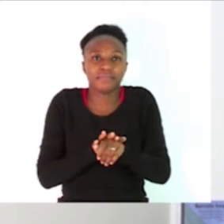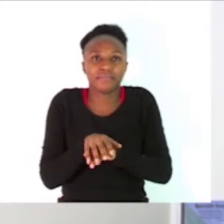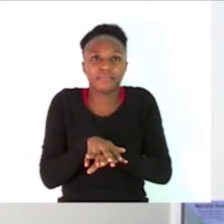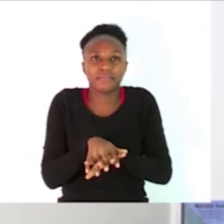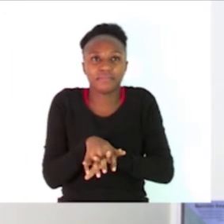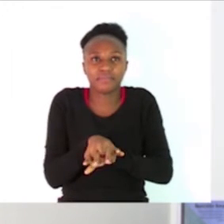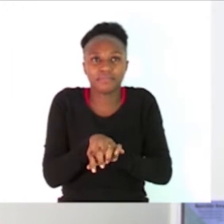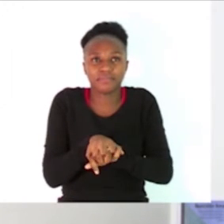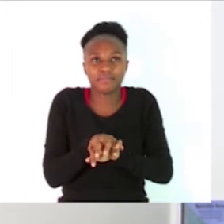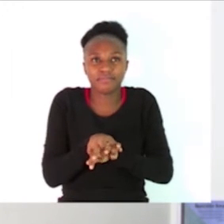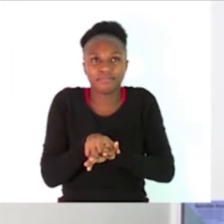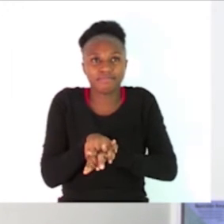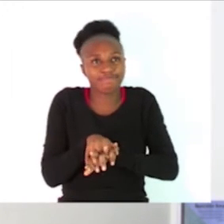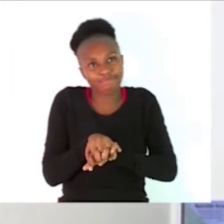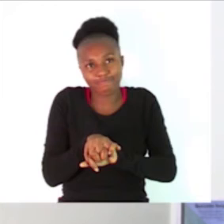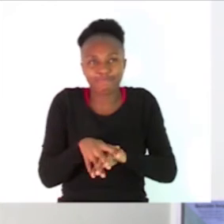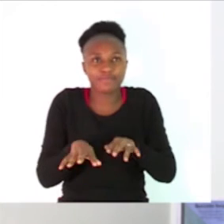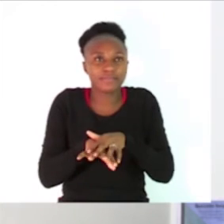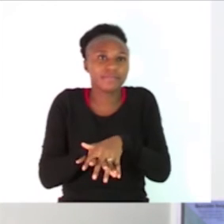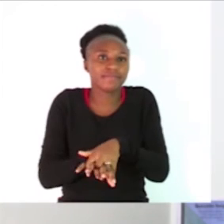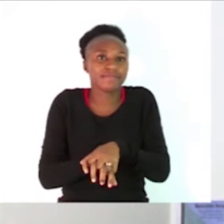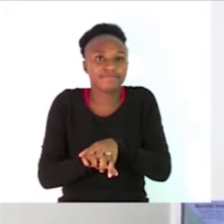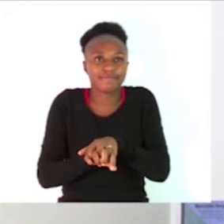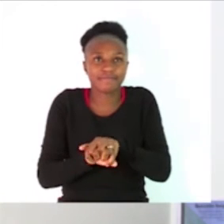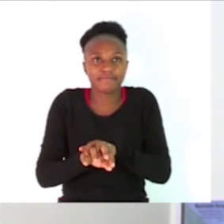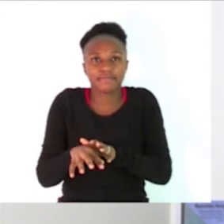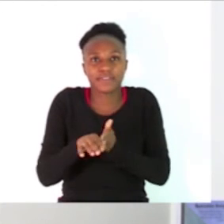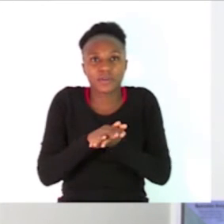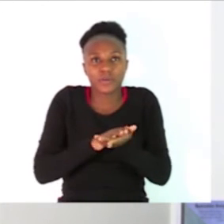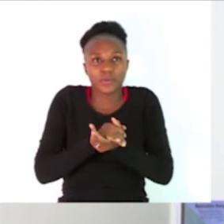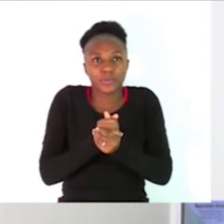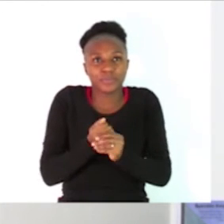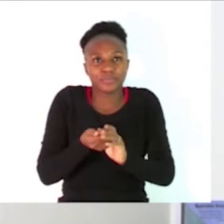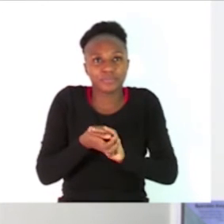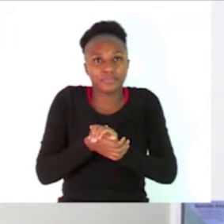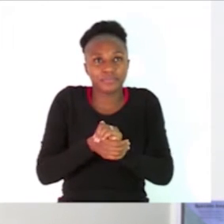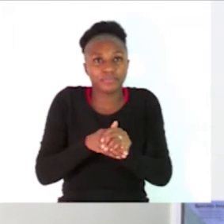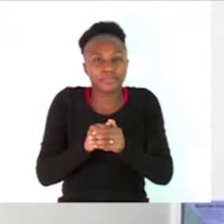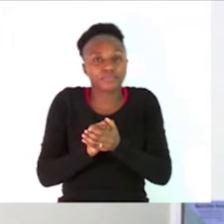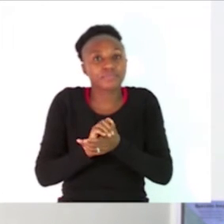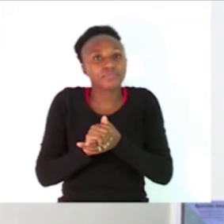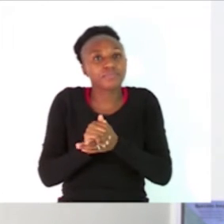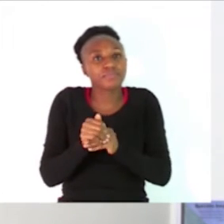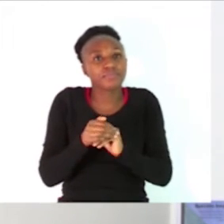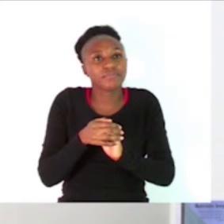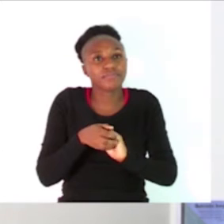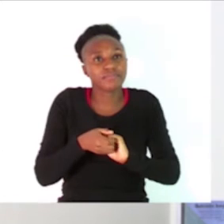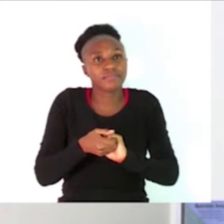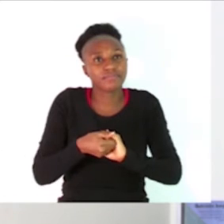Do it properly between your fingers. Do it properly, Chanel. Okay, there we go. Do it properly there at